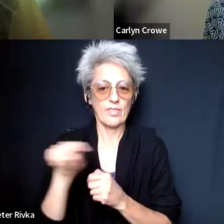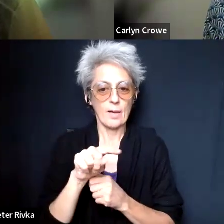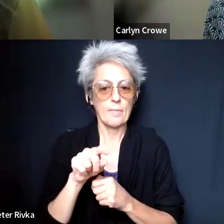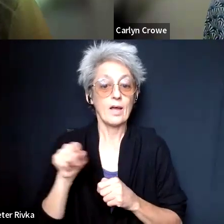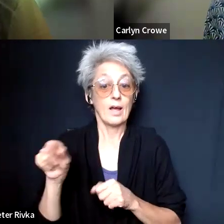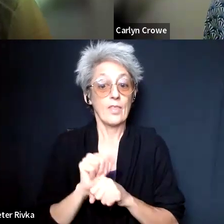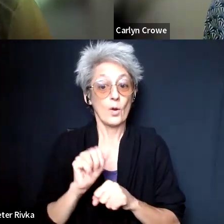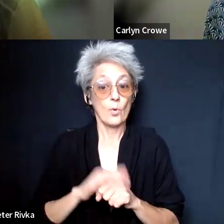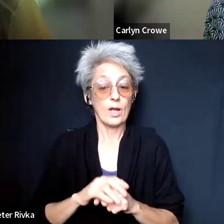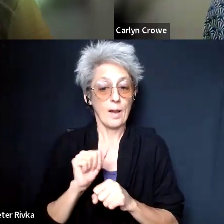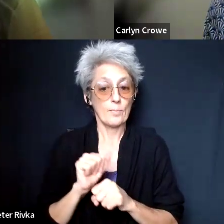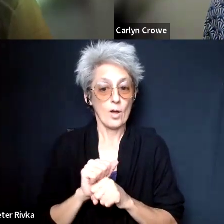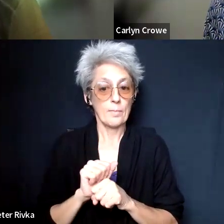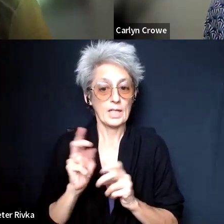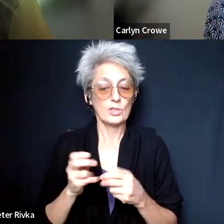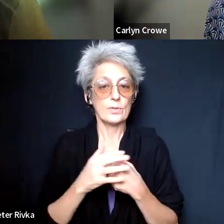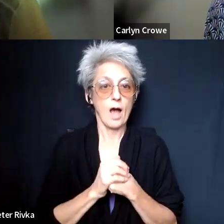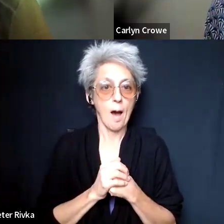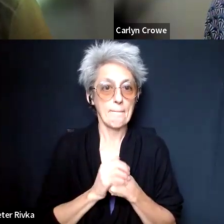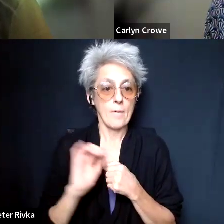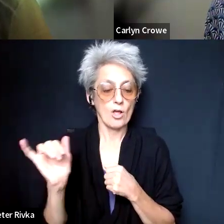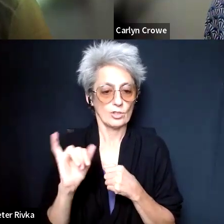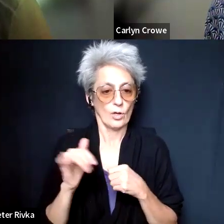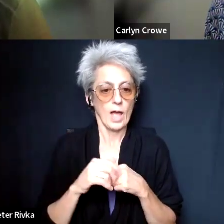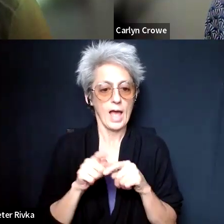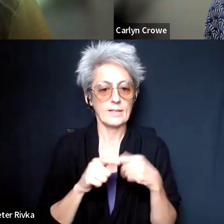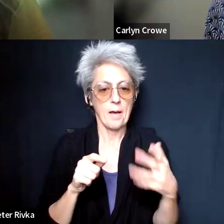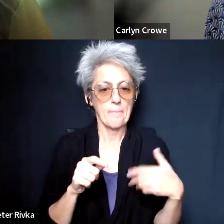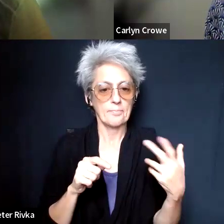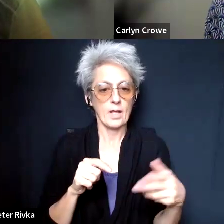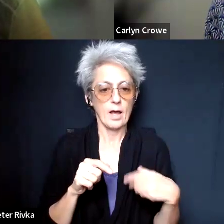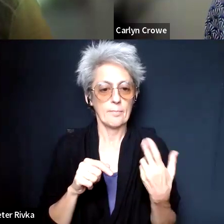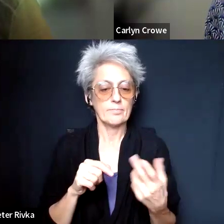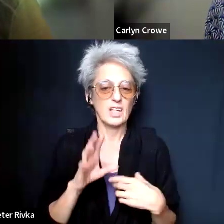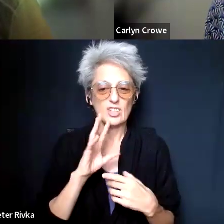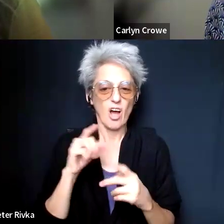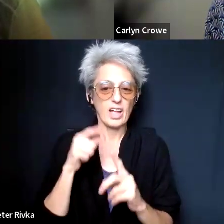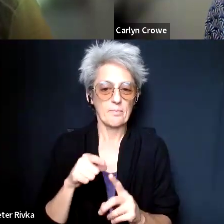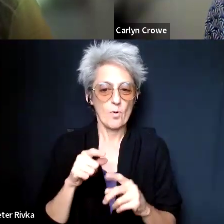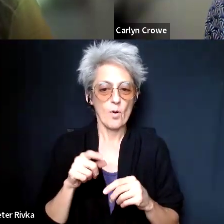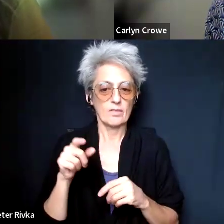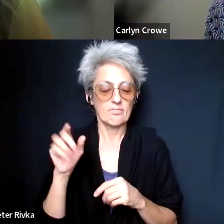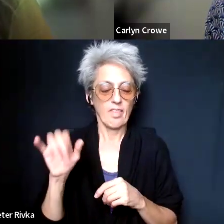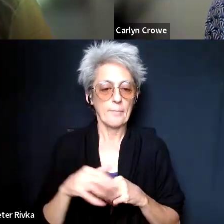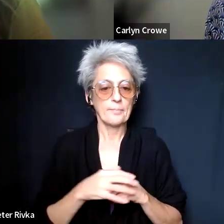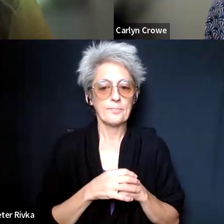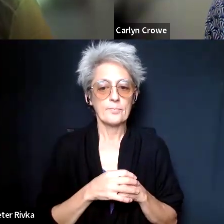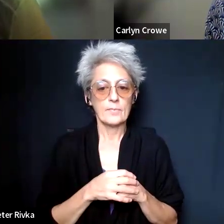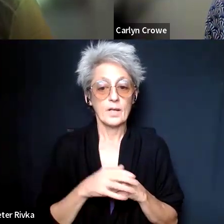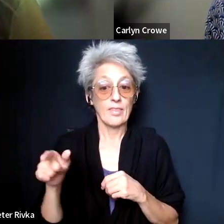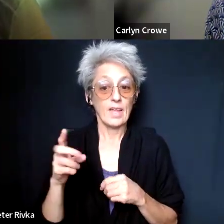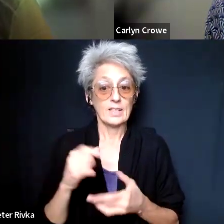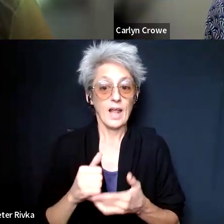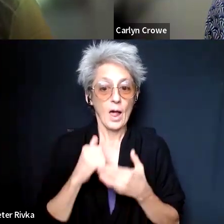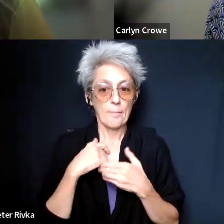employment issues as well as a talking point. And they really helped us frame the